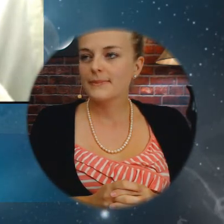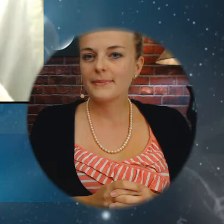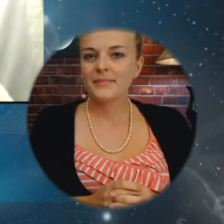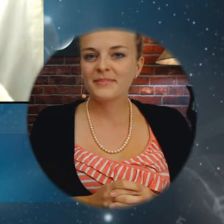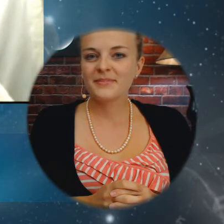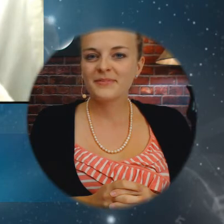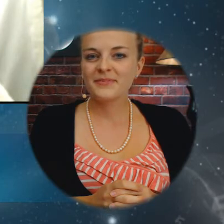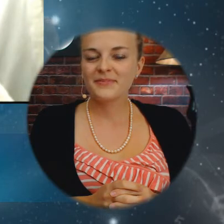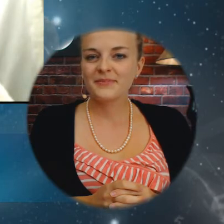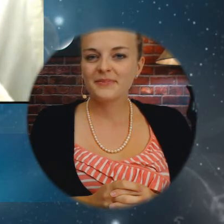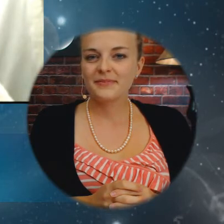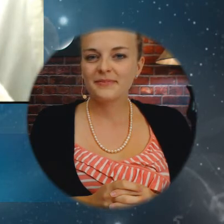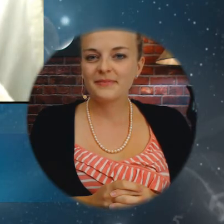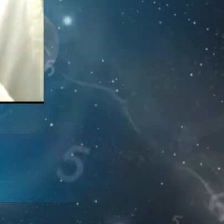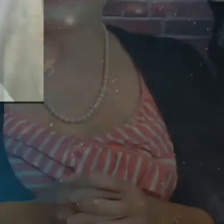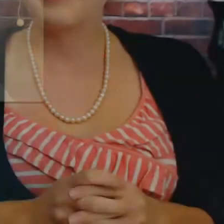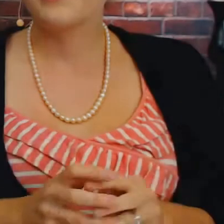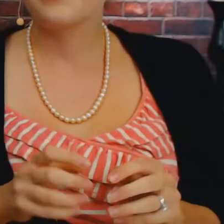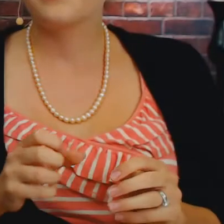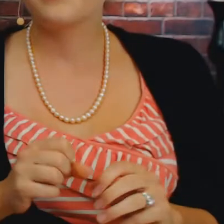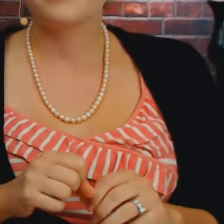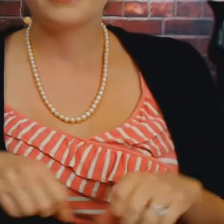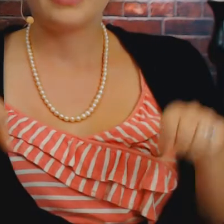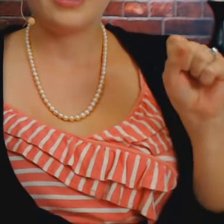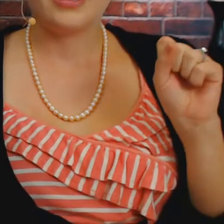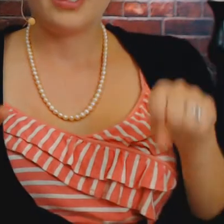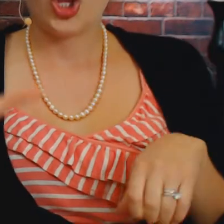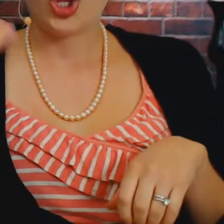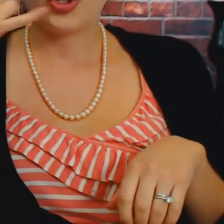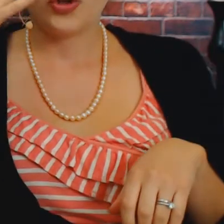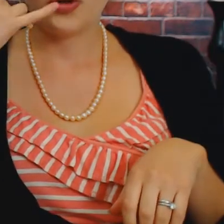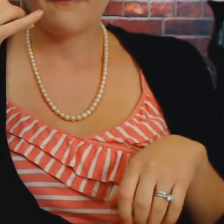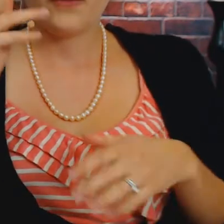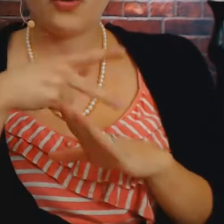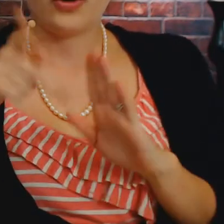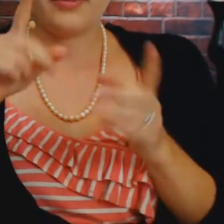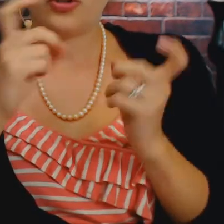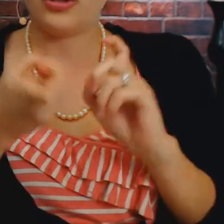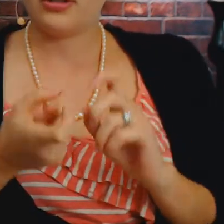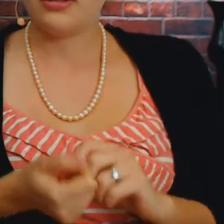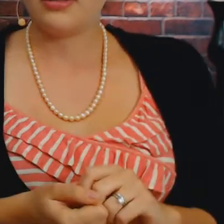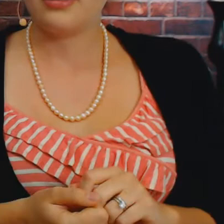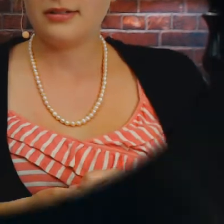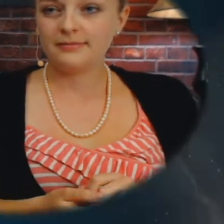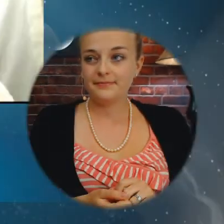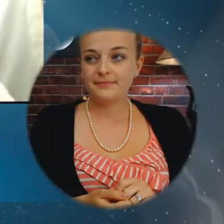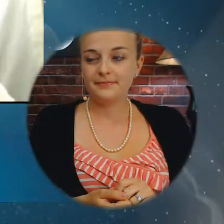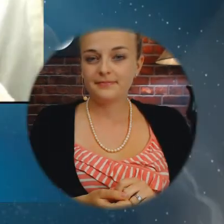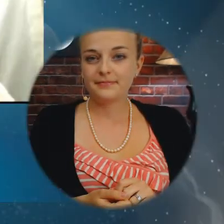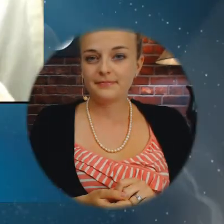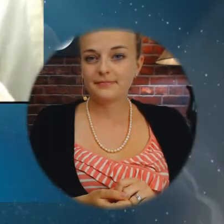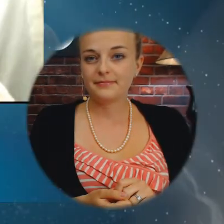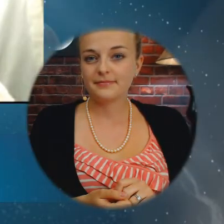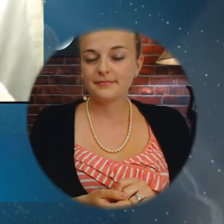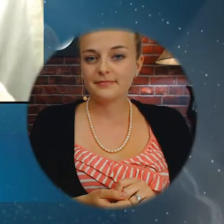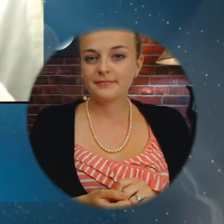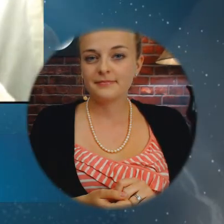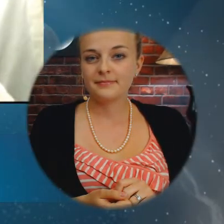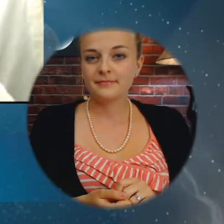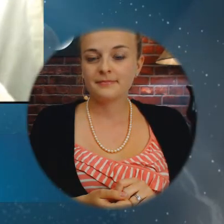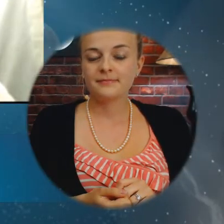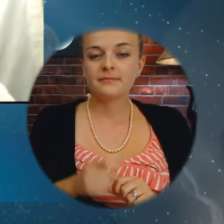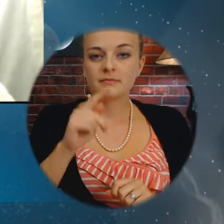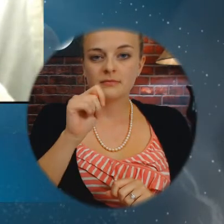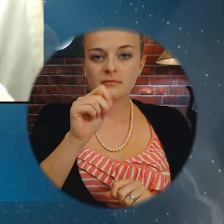Can those programs, if you will, can they be tweaked by the user beyond just treble and bass? Well, treble and bass is the